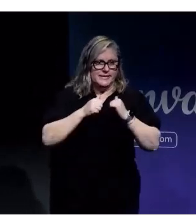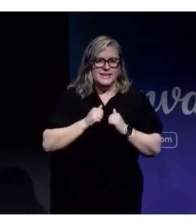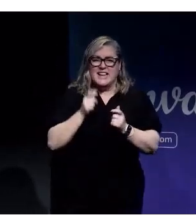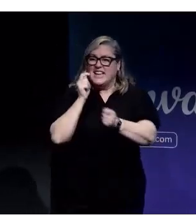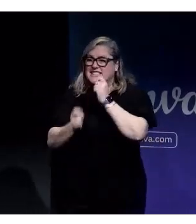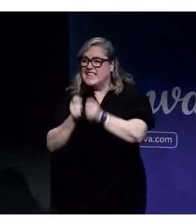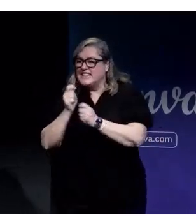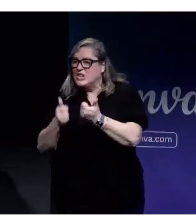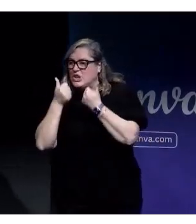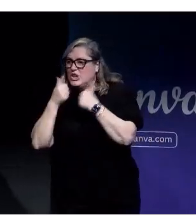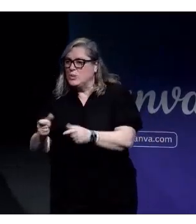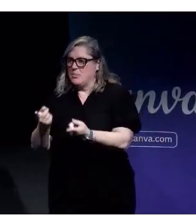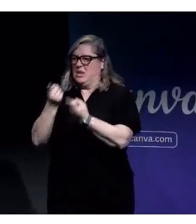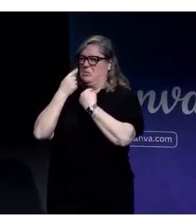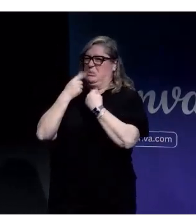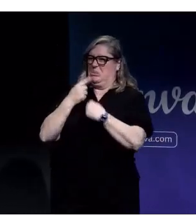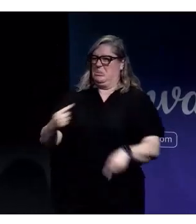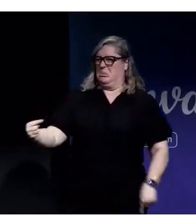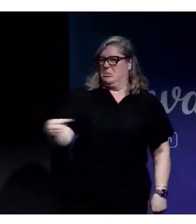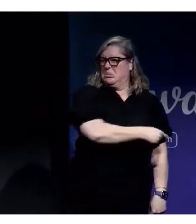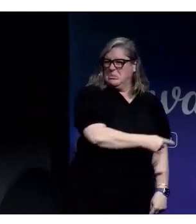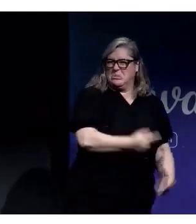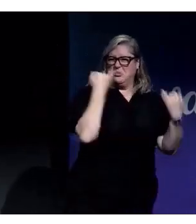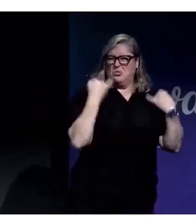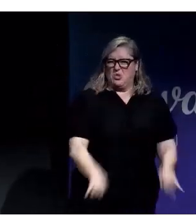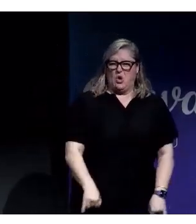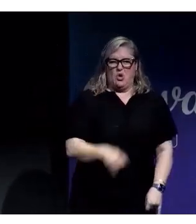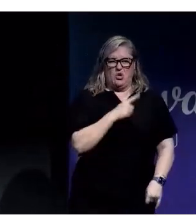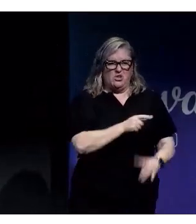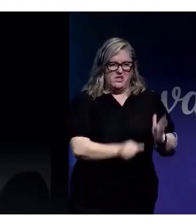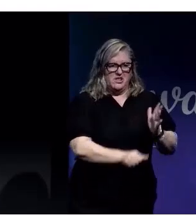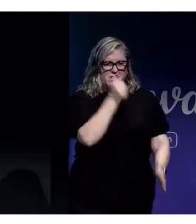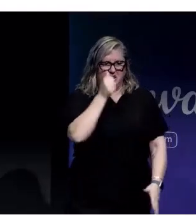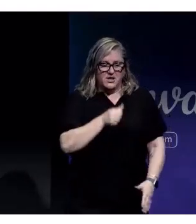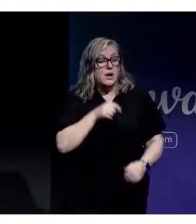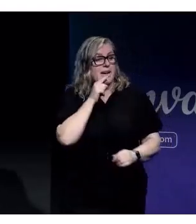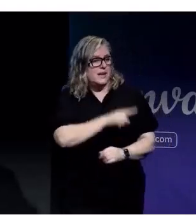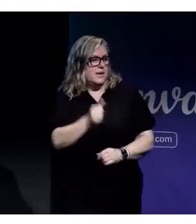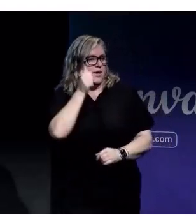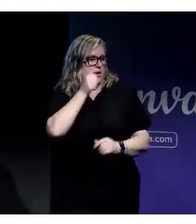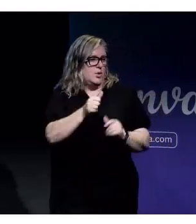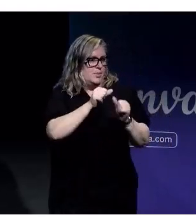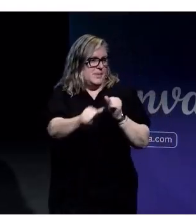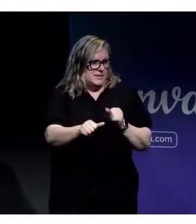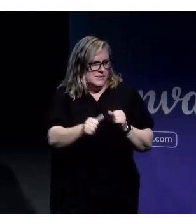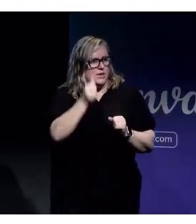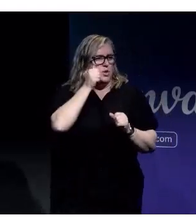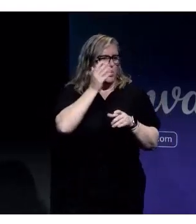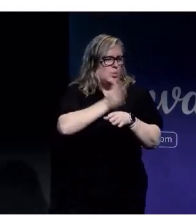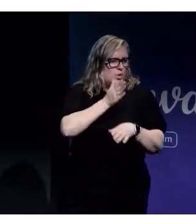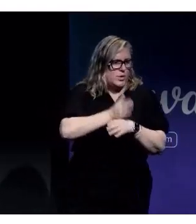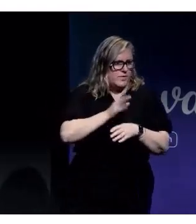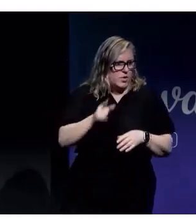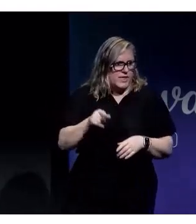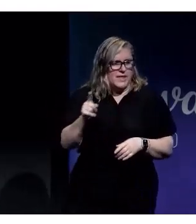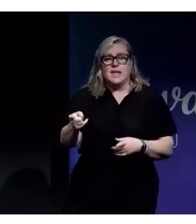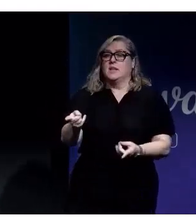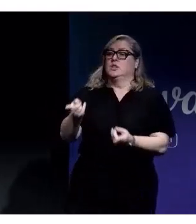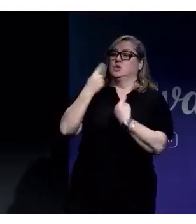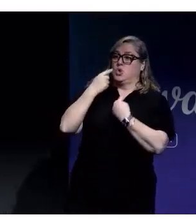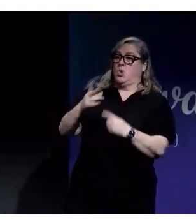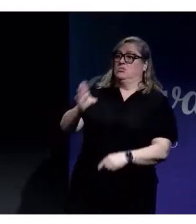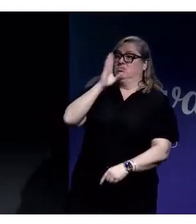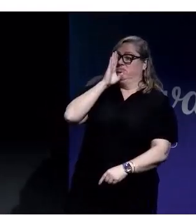with users, I got told, get back to the drawing board. They knew best, they knew what worked for them, they told me fair and